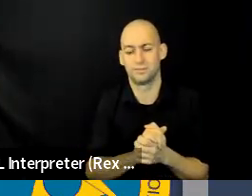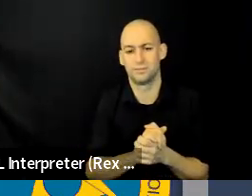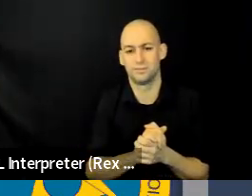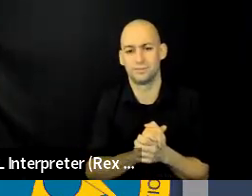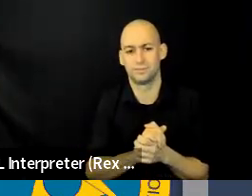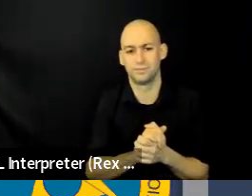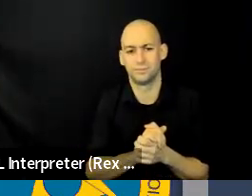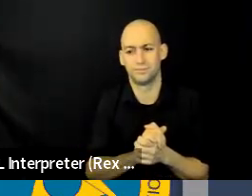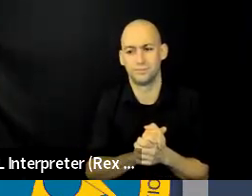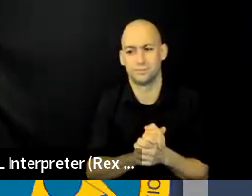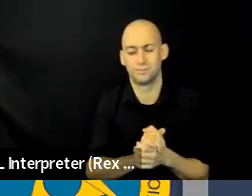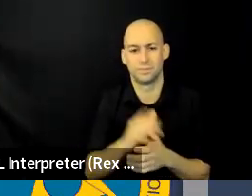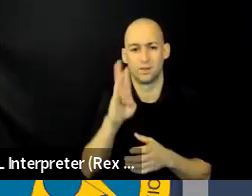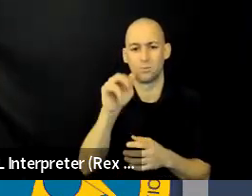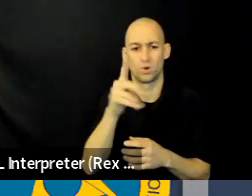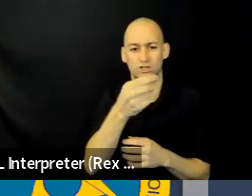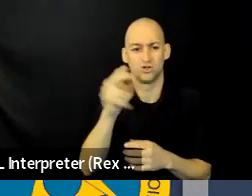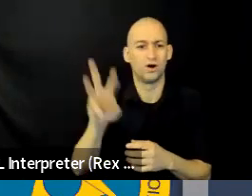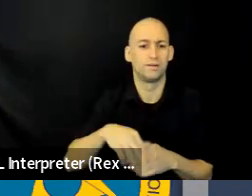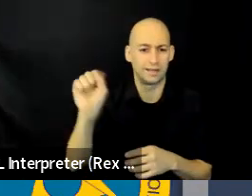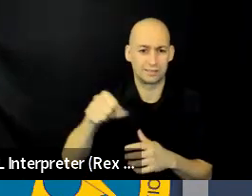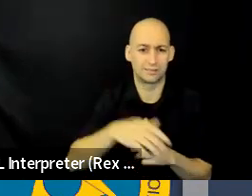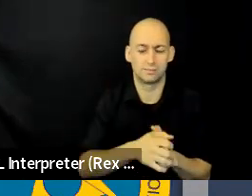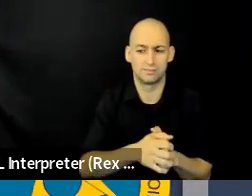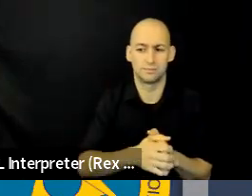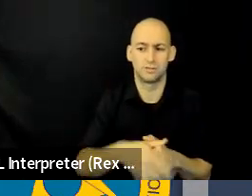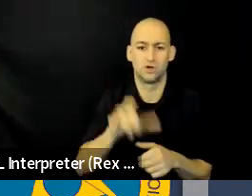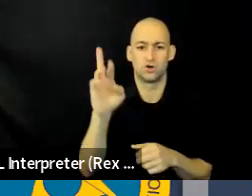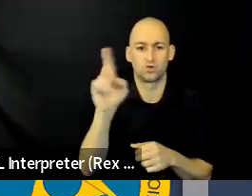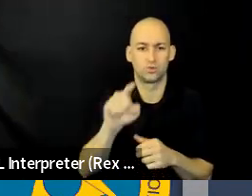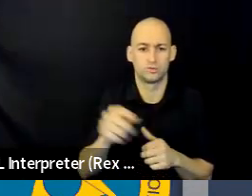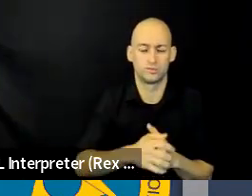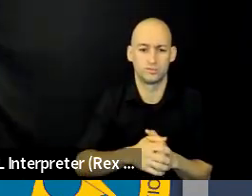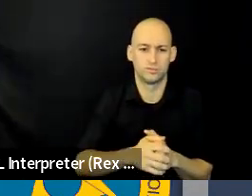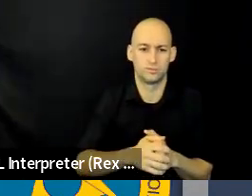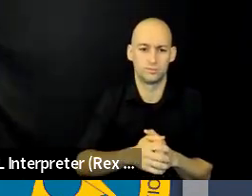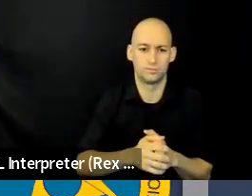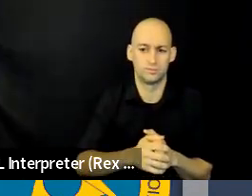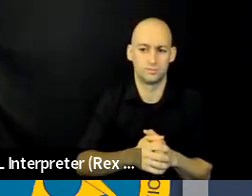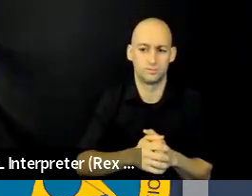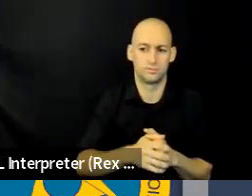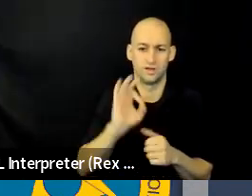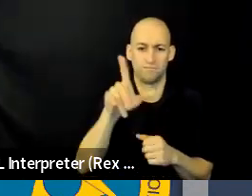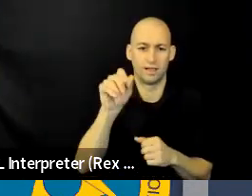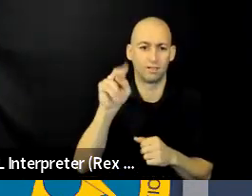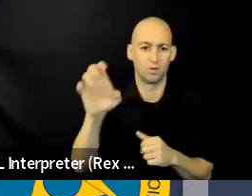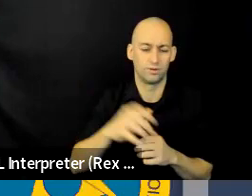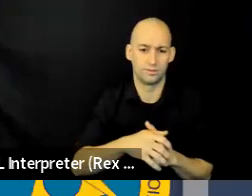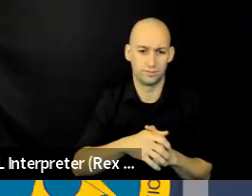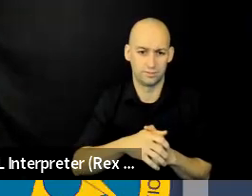Thank you. Commissioner Bradshaw. Yes. Commissioner Cruz. Commissioner